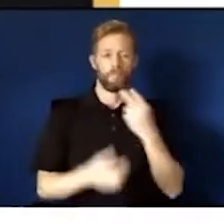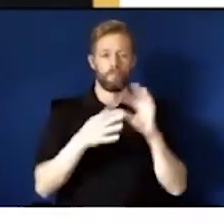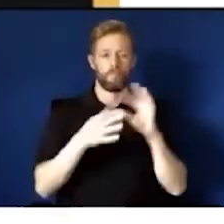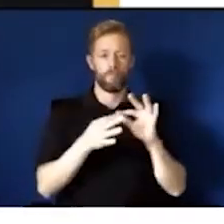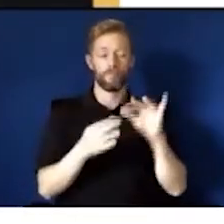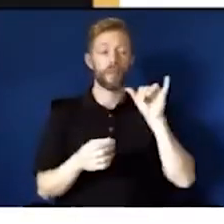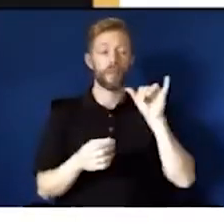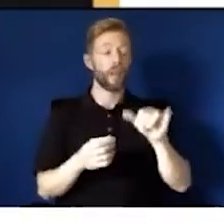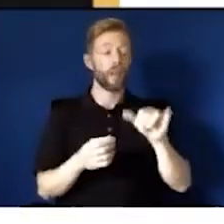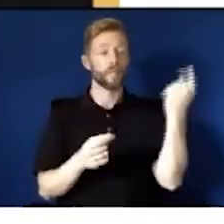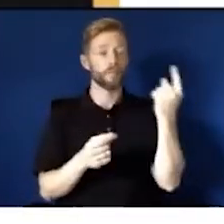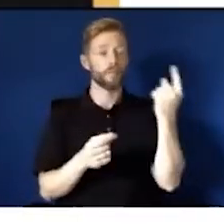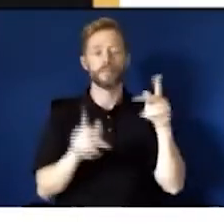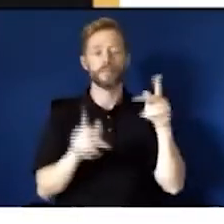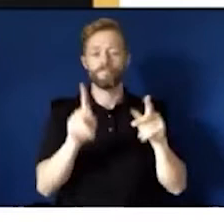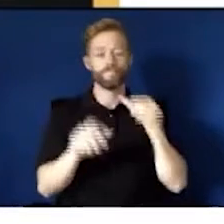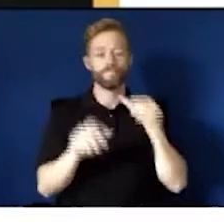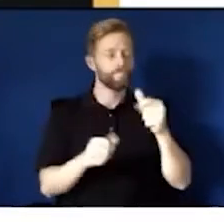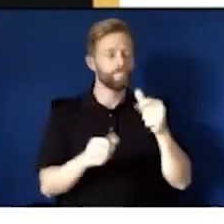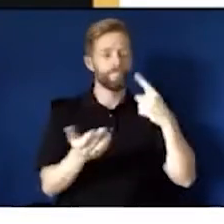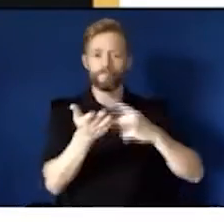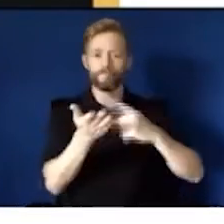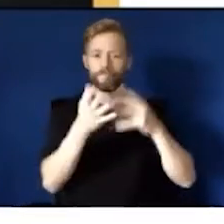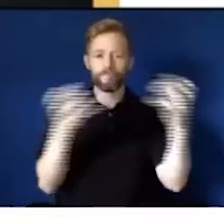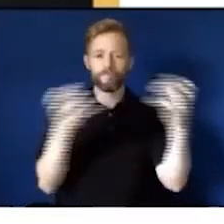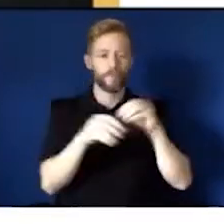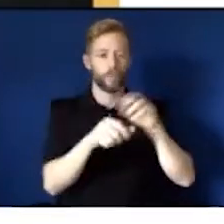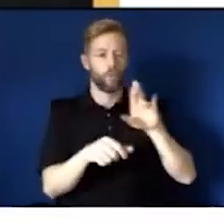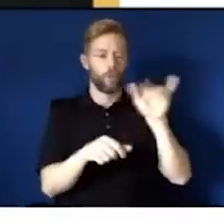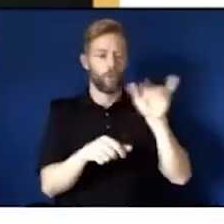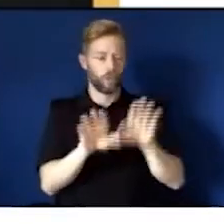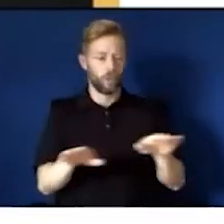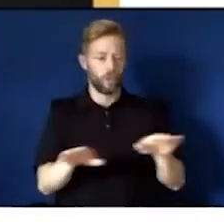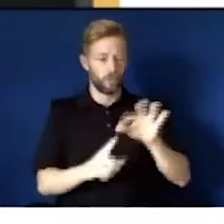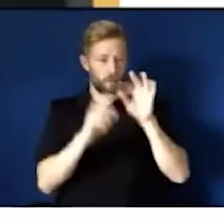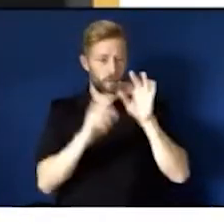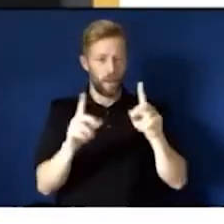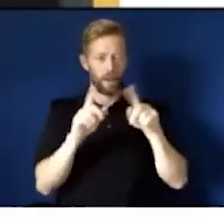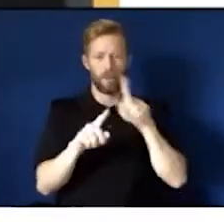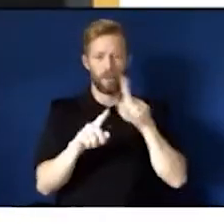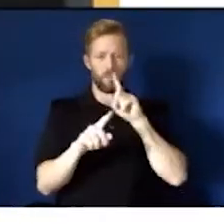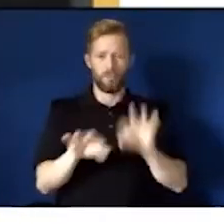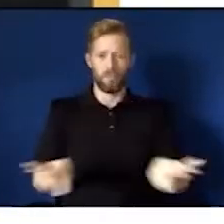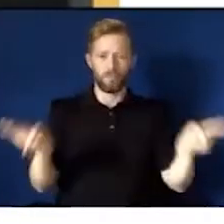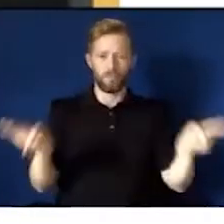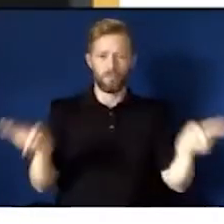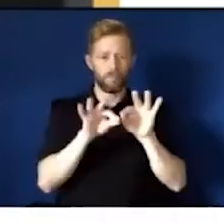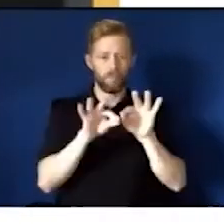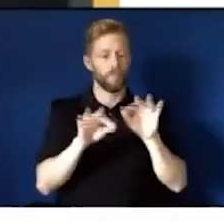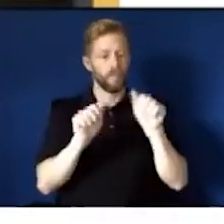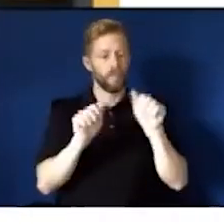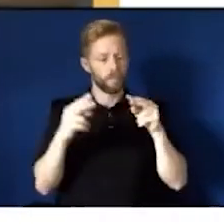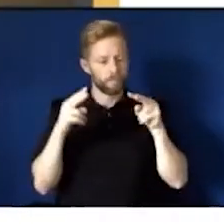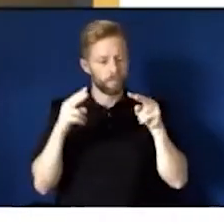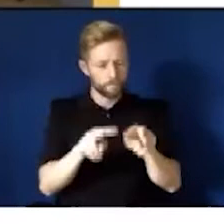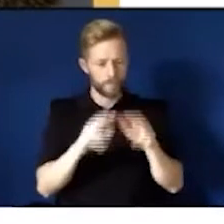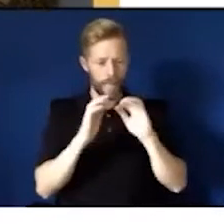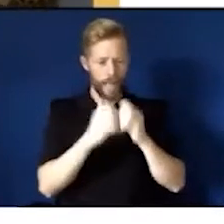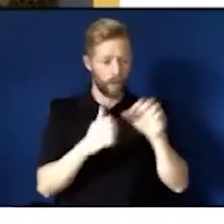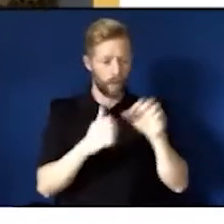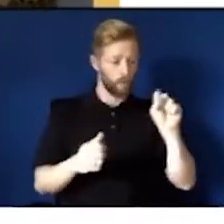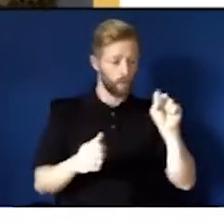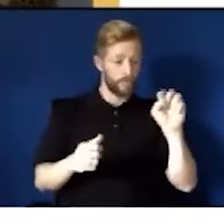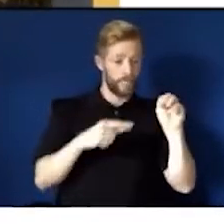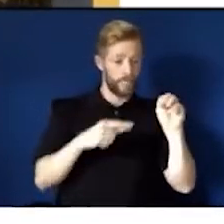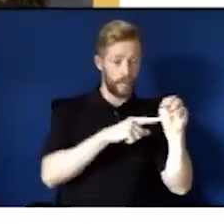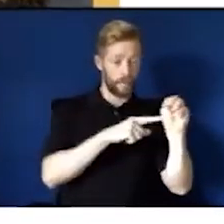It's something that isn't really talked too much about in early childhood special education, but it's so important to look at how we